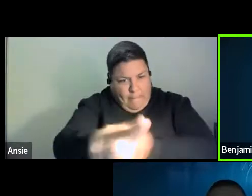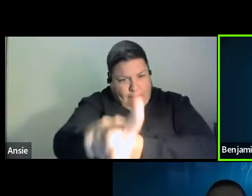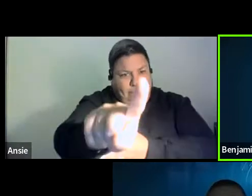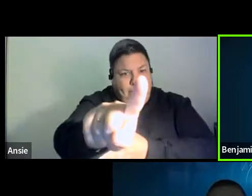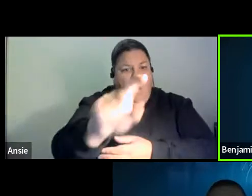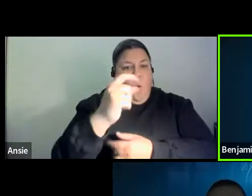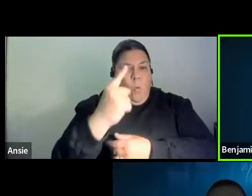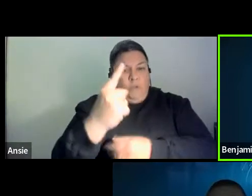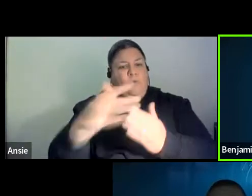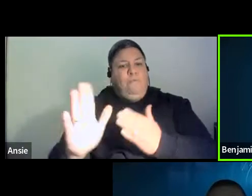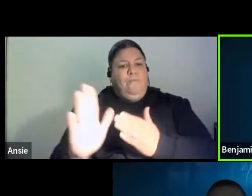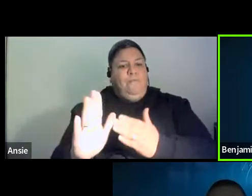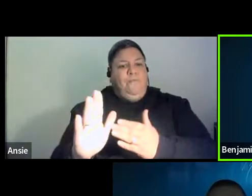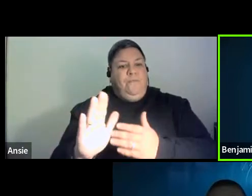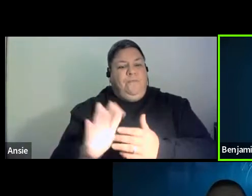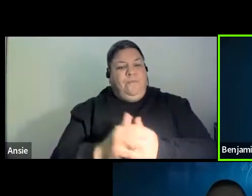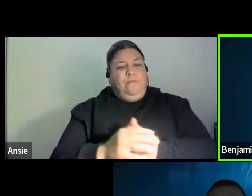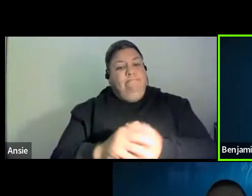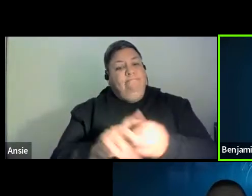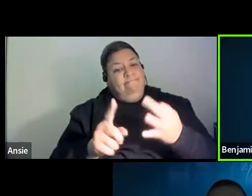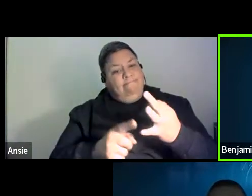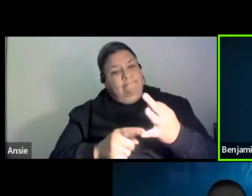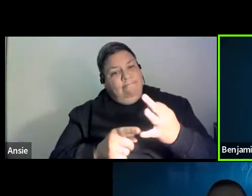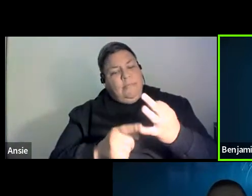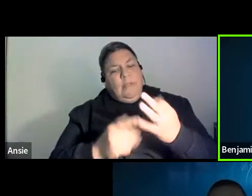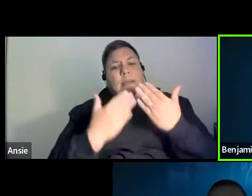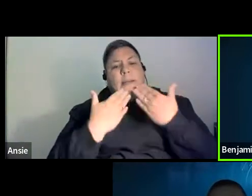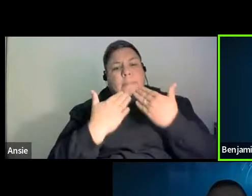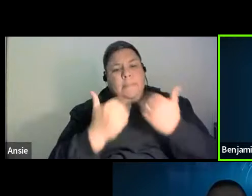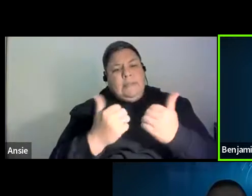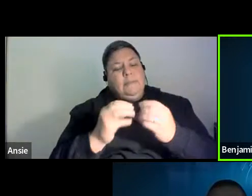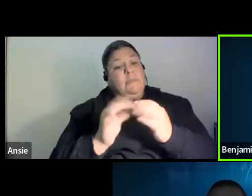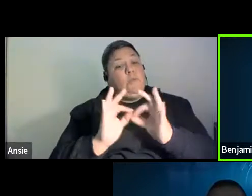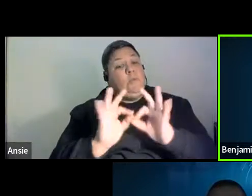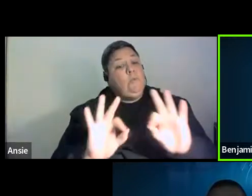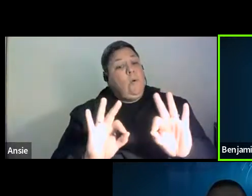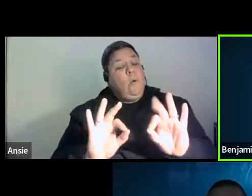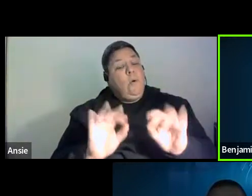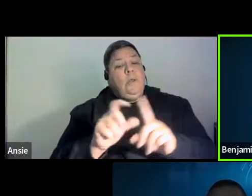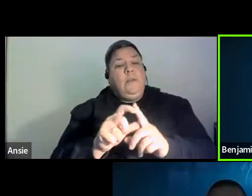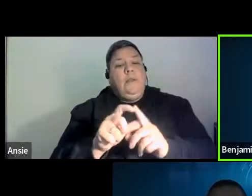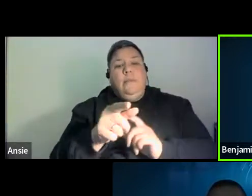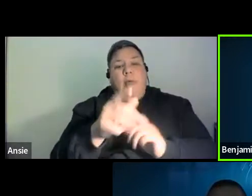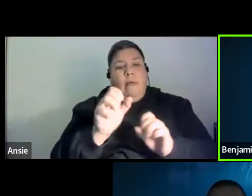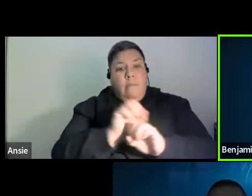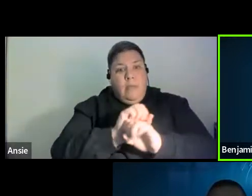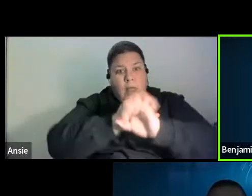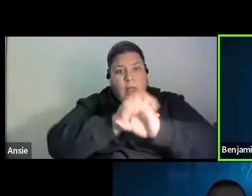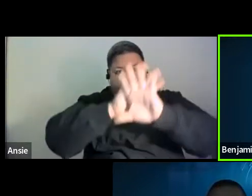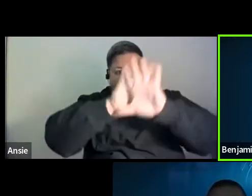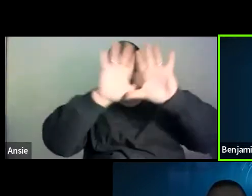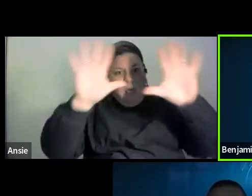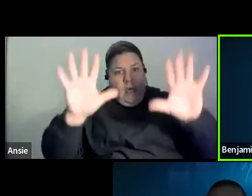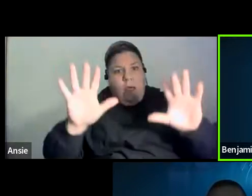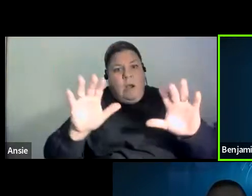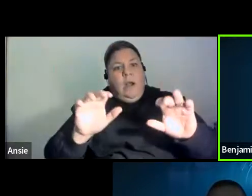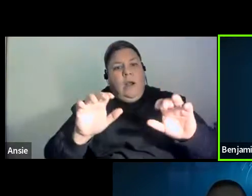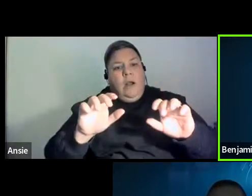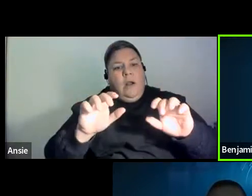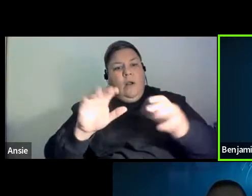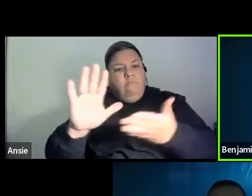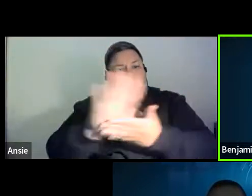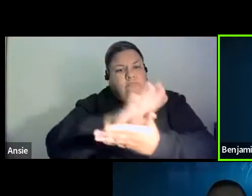instance. Thirdly, please ensure that we have clearly scanned copies of all